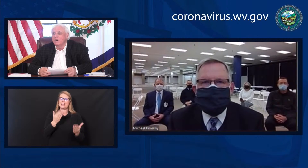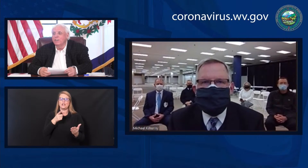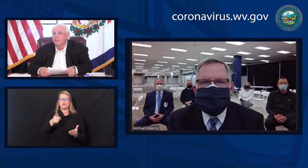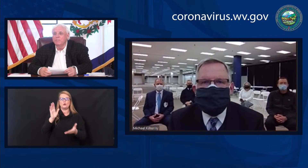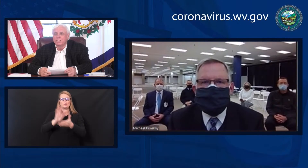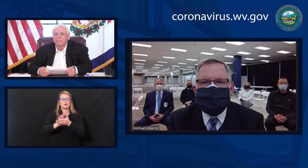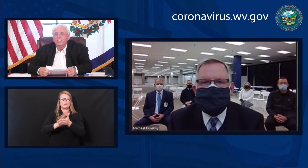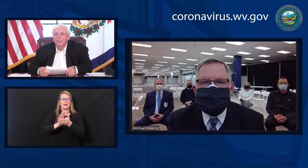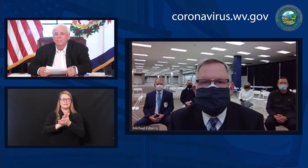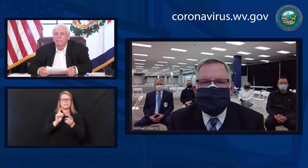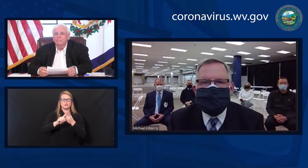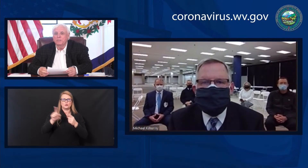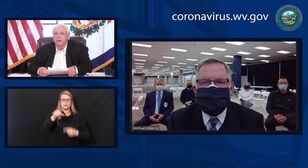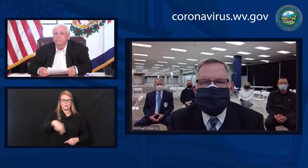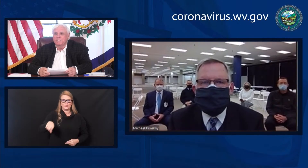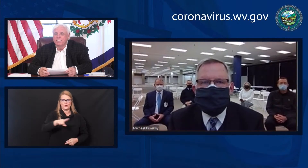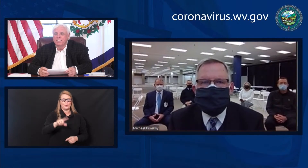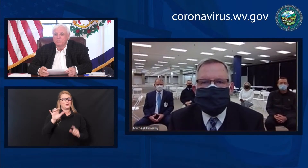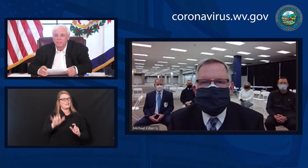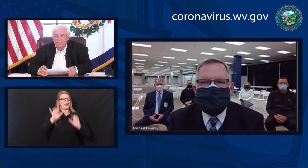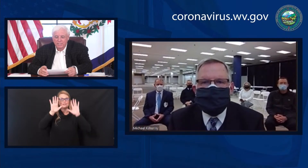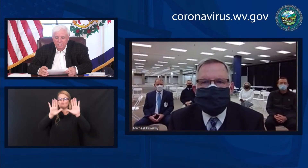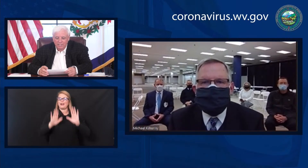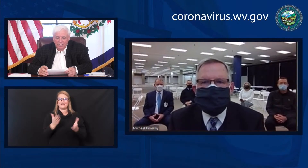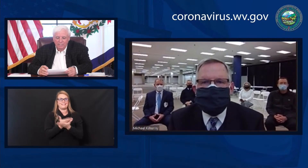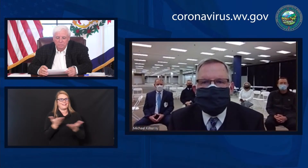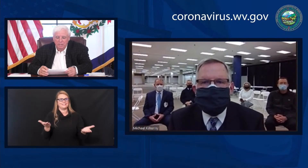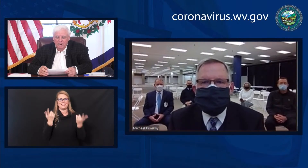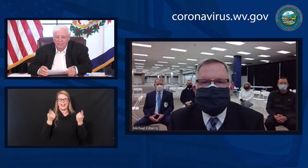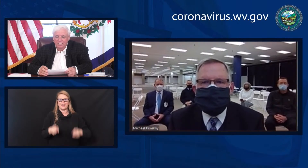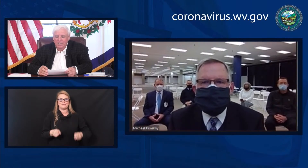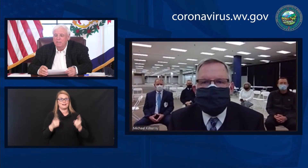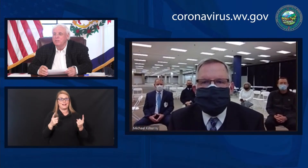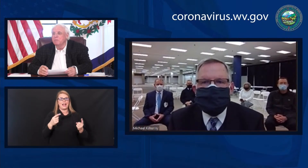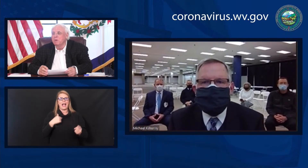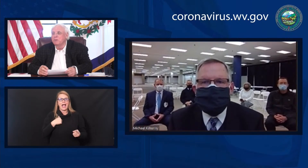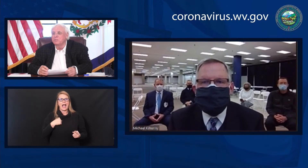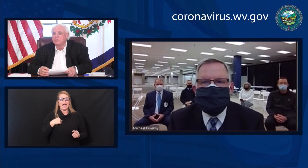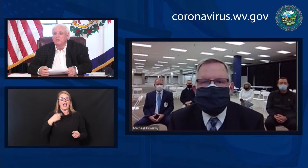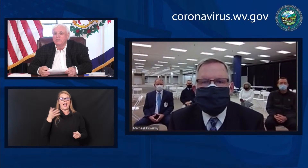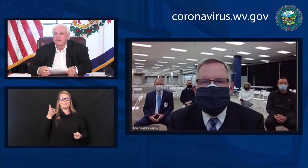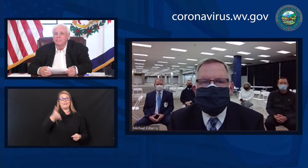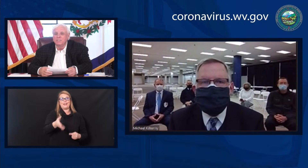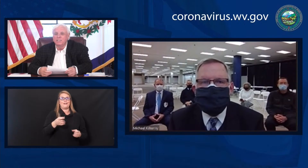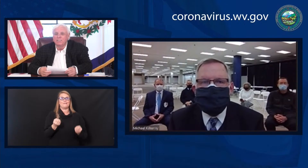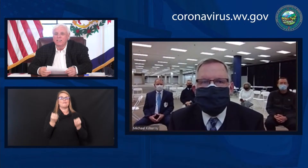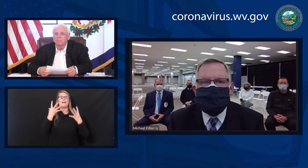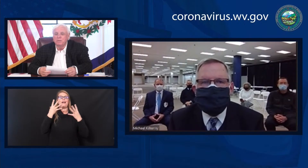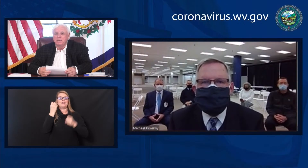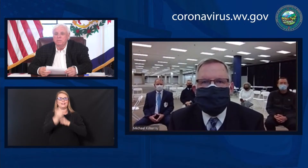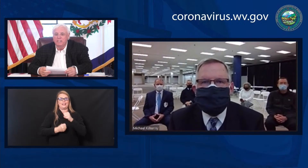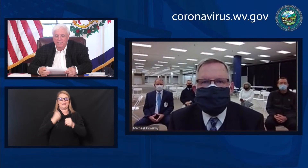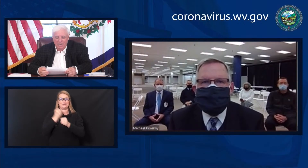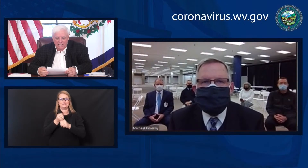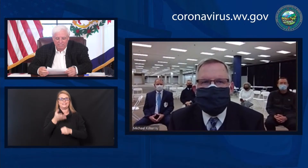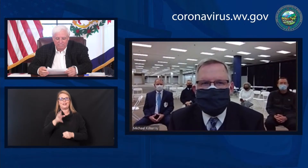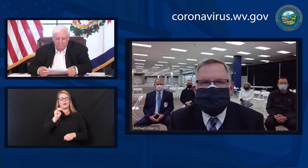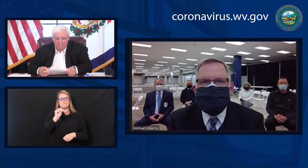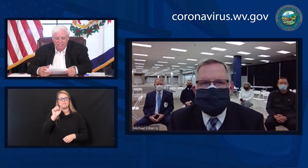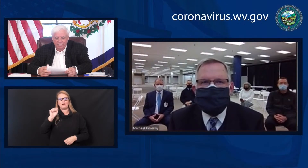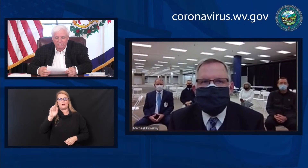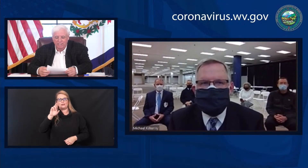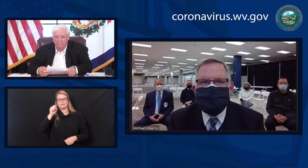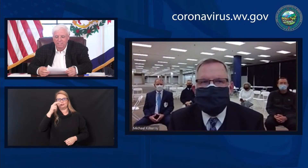congratulations to all of you. I mean, that's great stuff. You know, I spent a lot of time there at Marshall and everything, and I've got many, many ties,